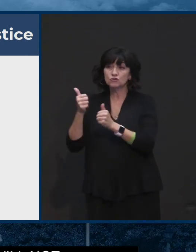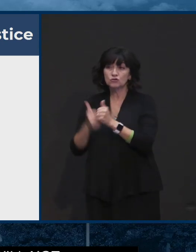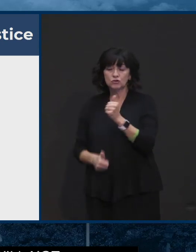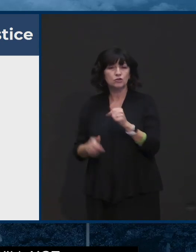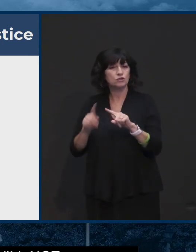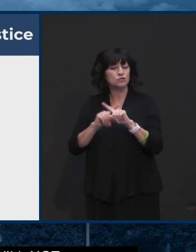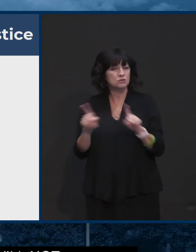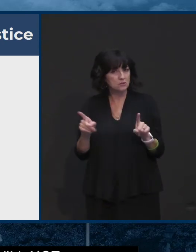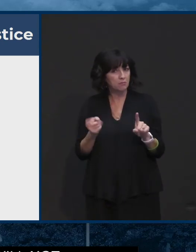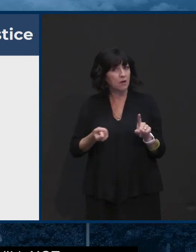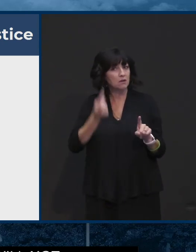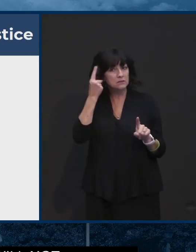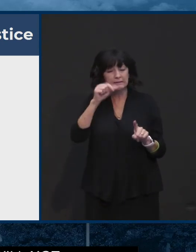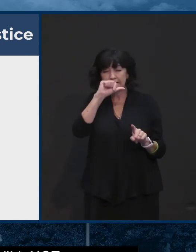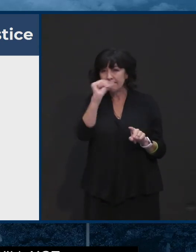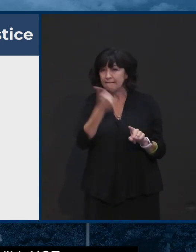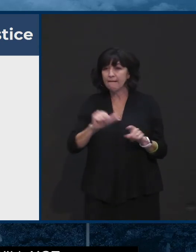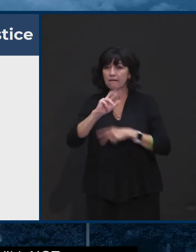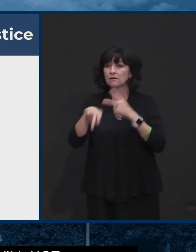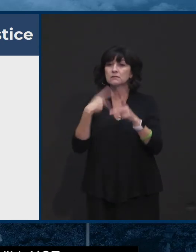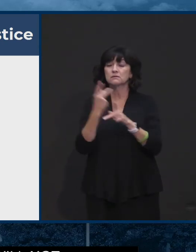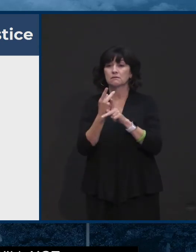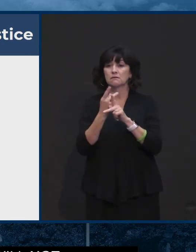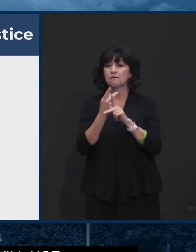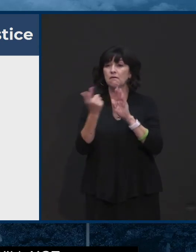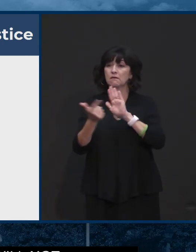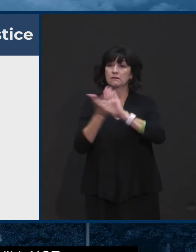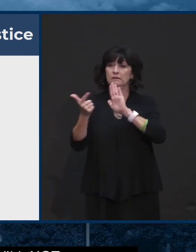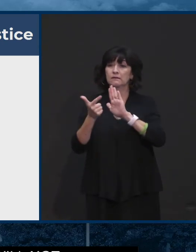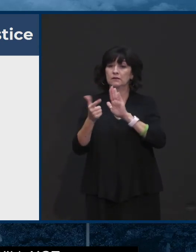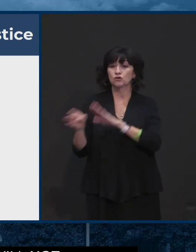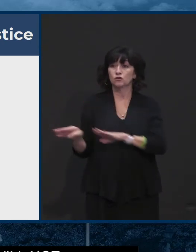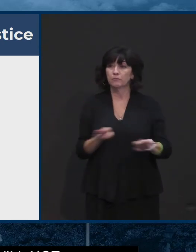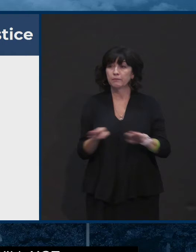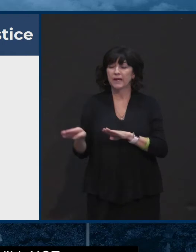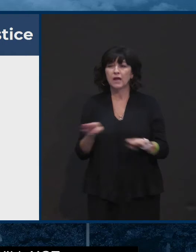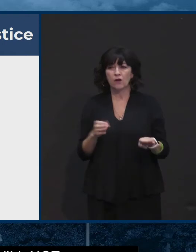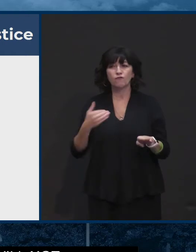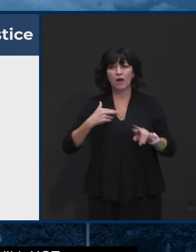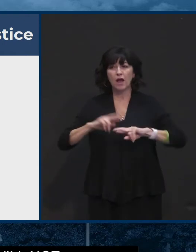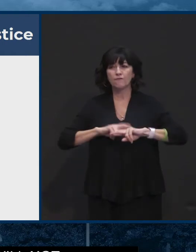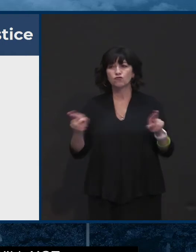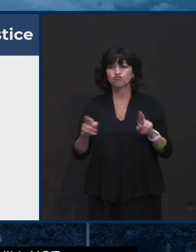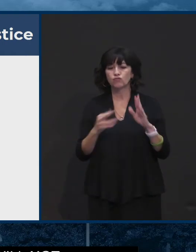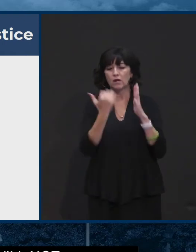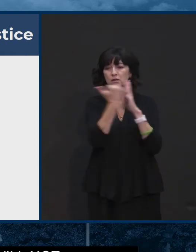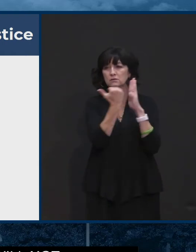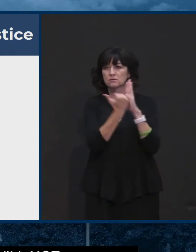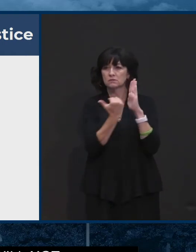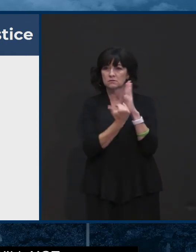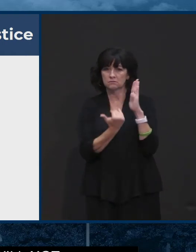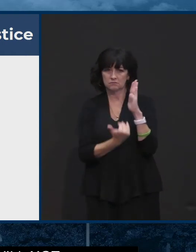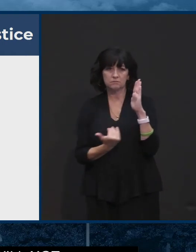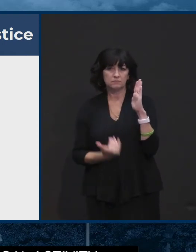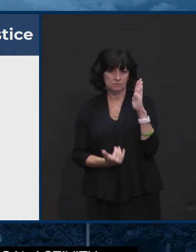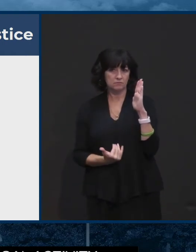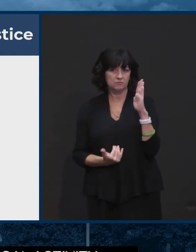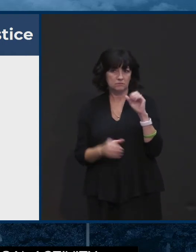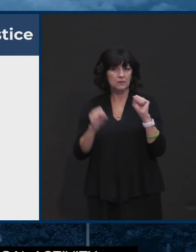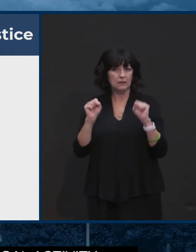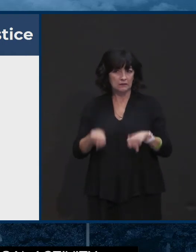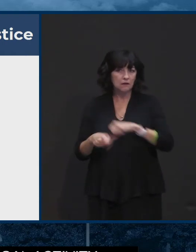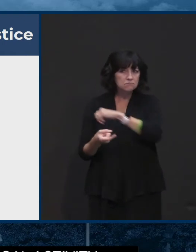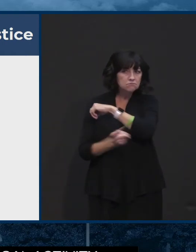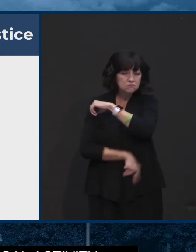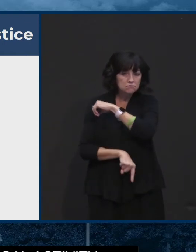every illegal activity that could occur. As the governor said, we have seen really peaceful